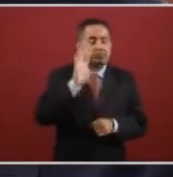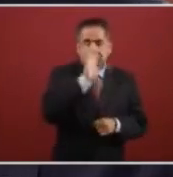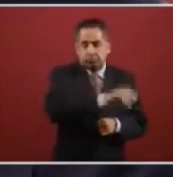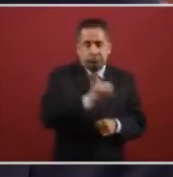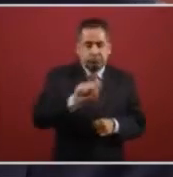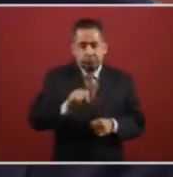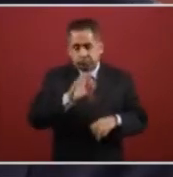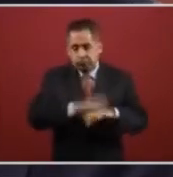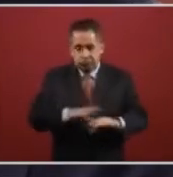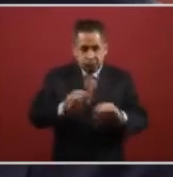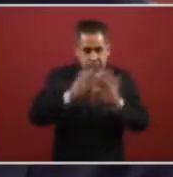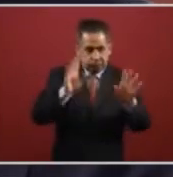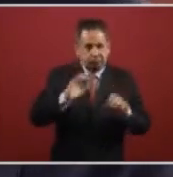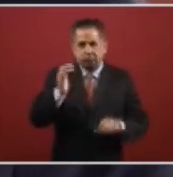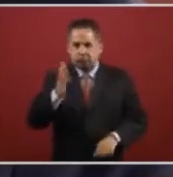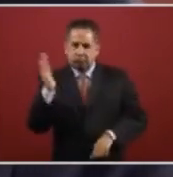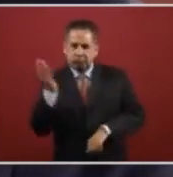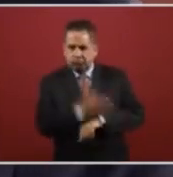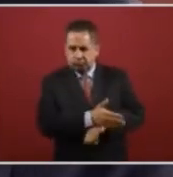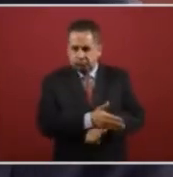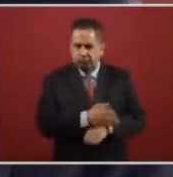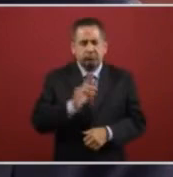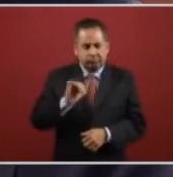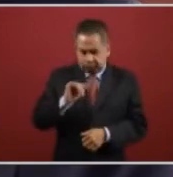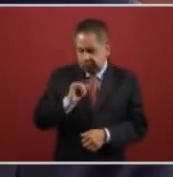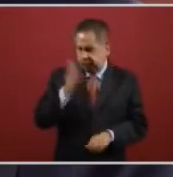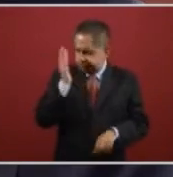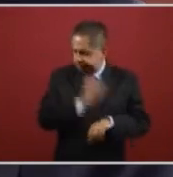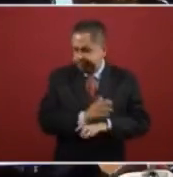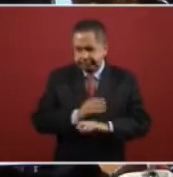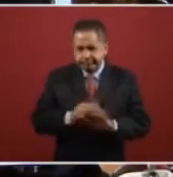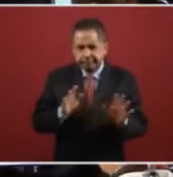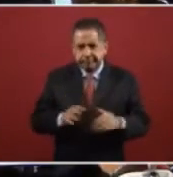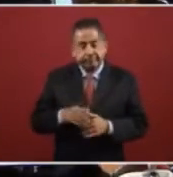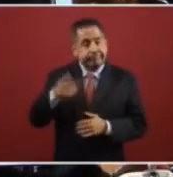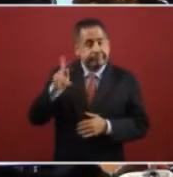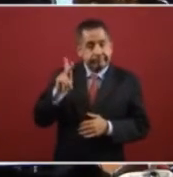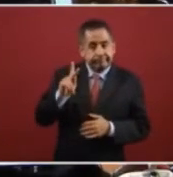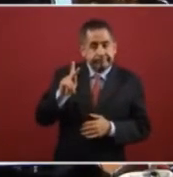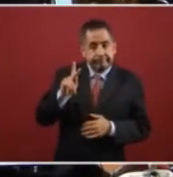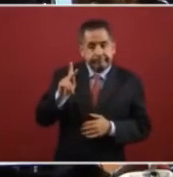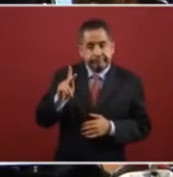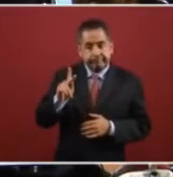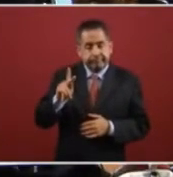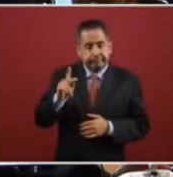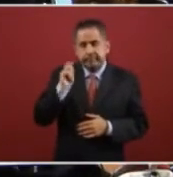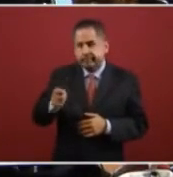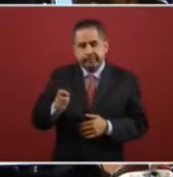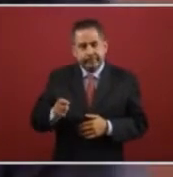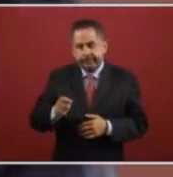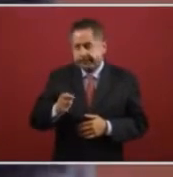someday they will clarify that and find out who, and